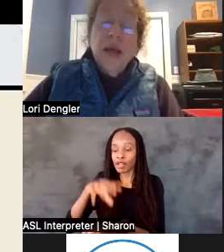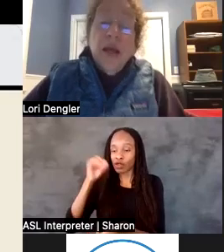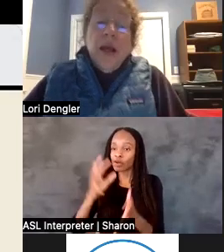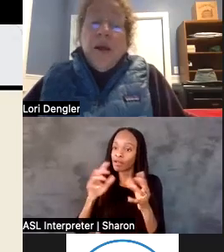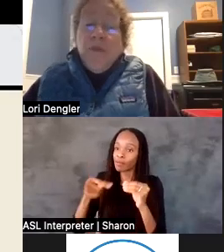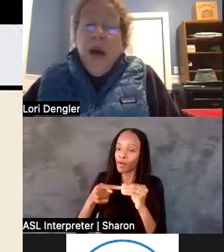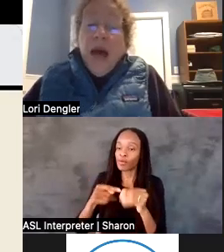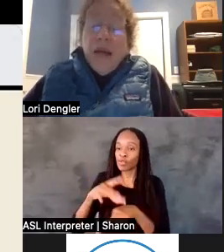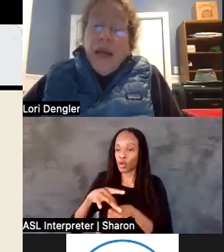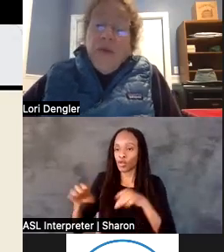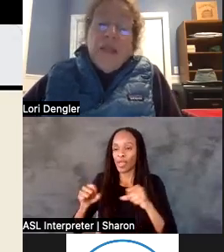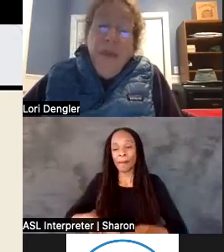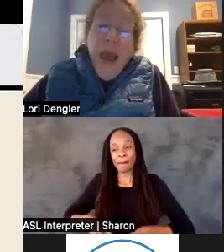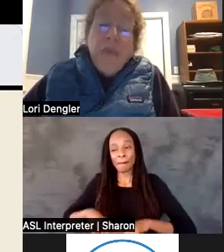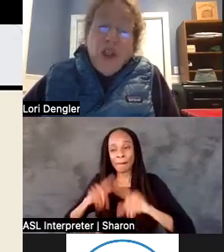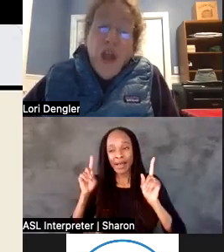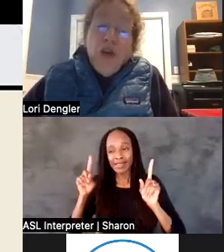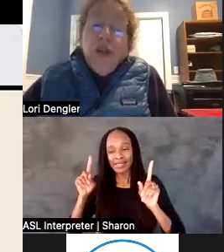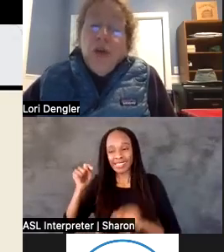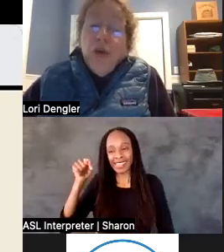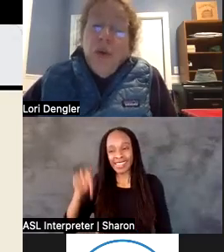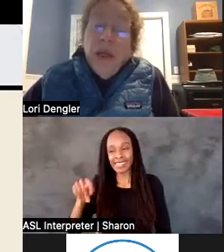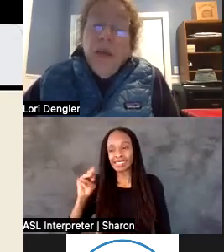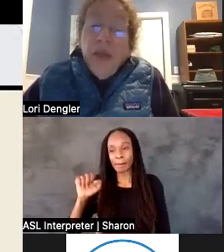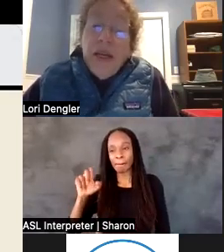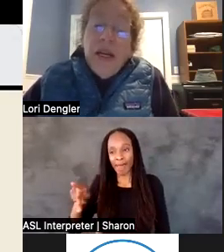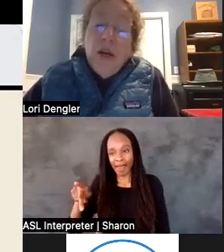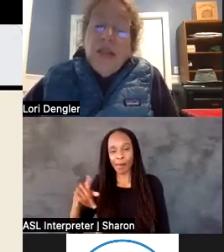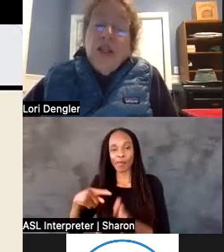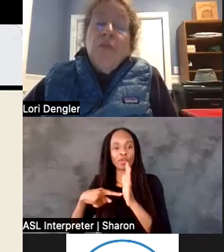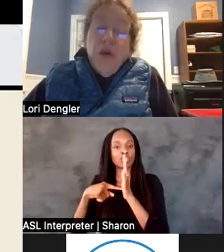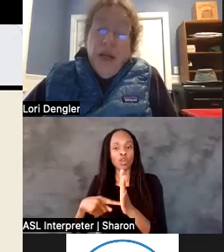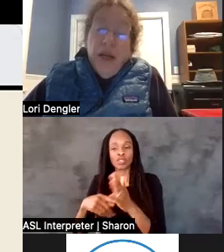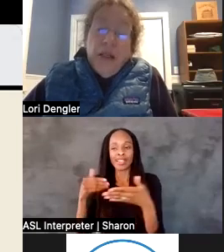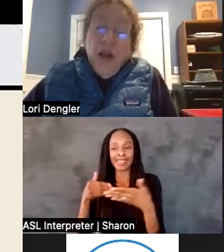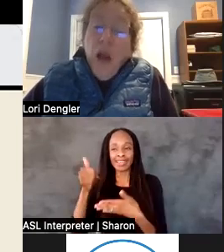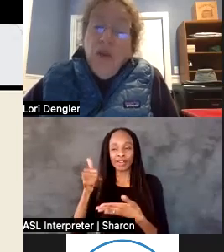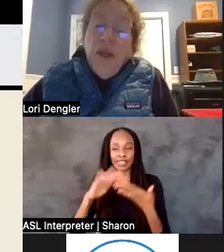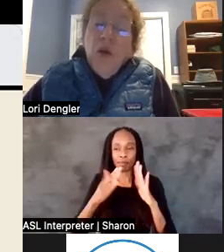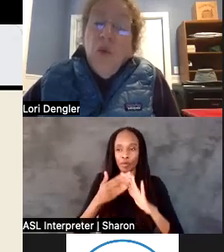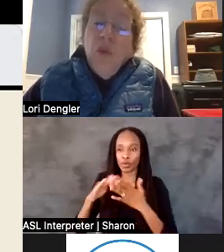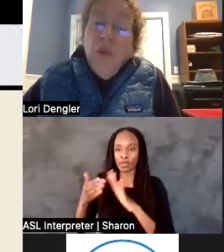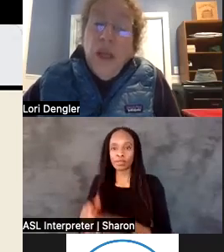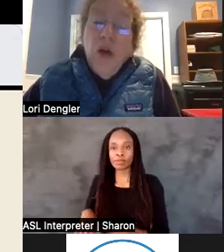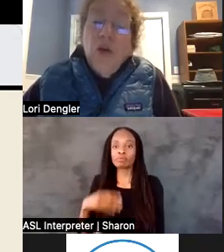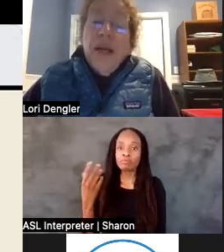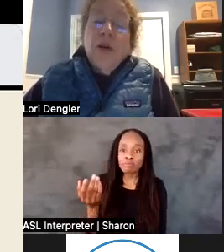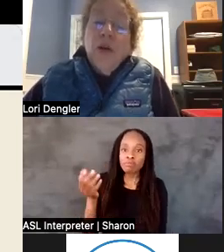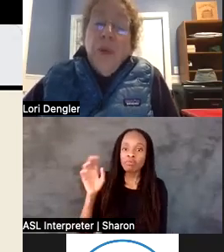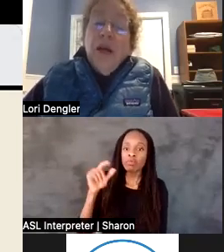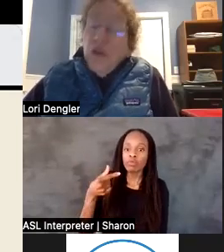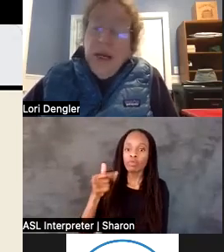earthquake. But this map shows you the nearest communities, Garberville, Willow